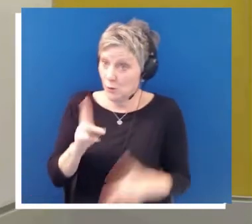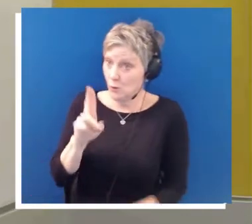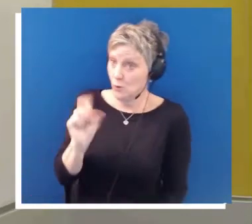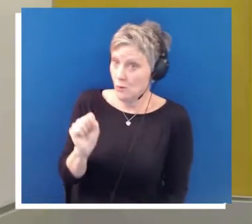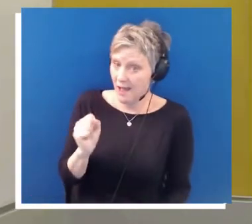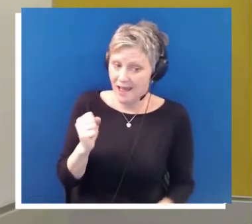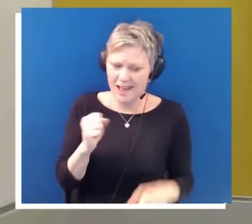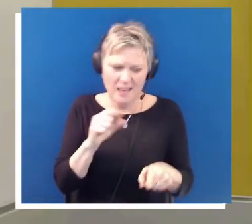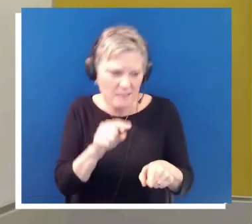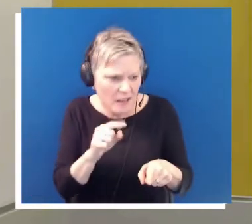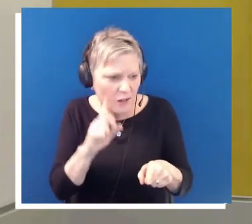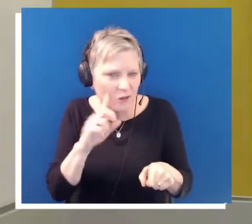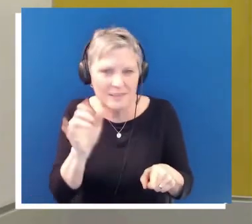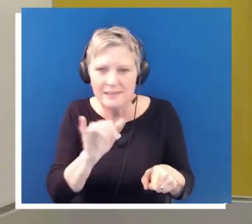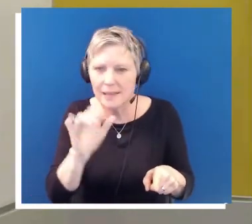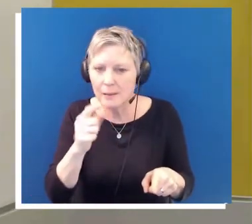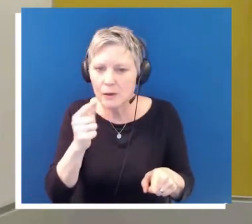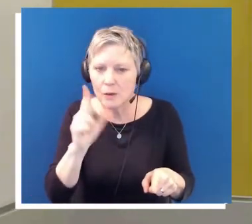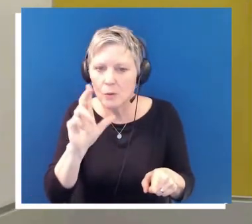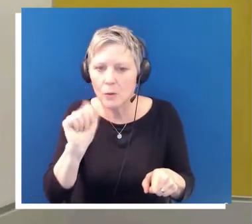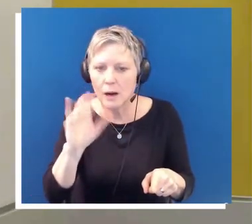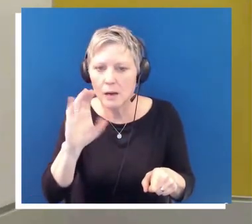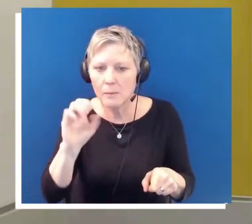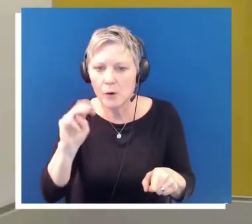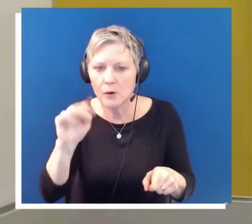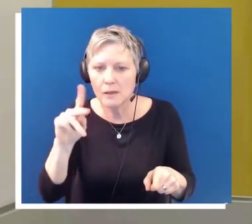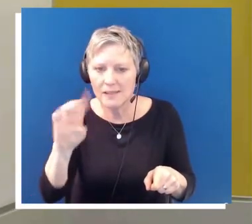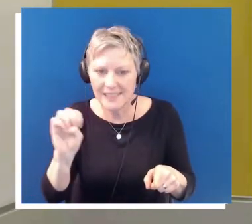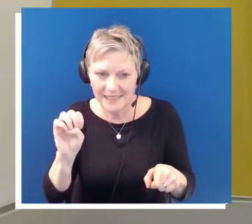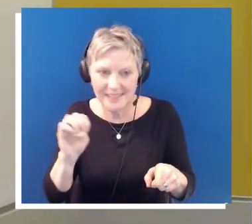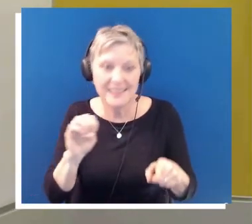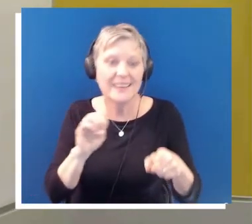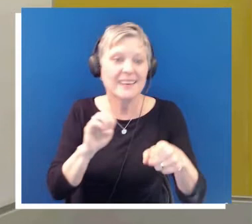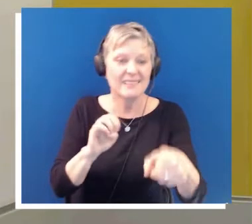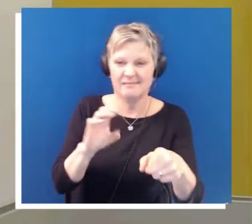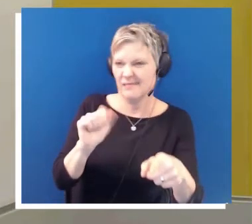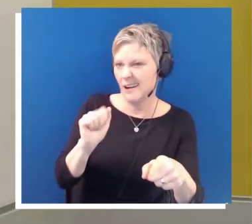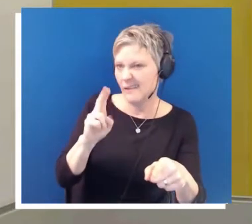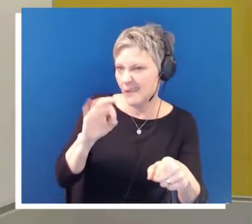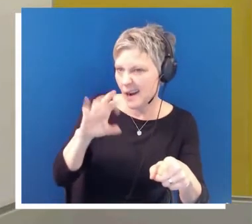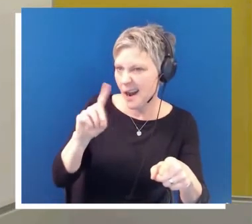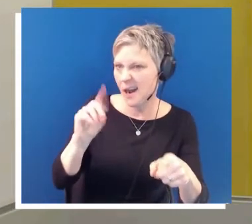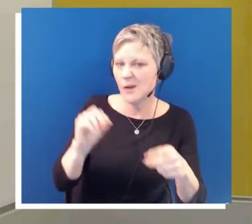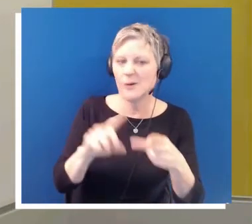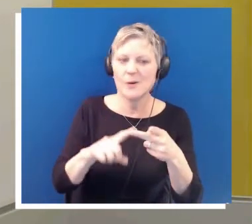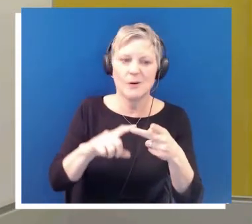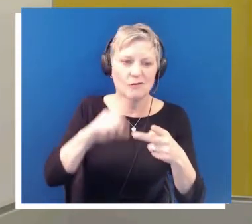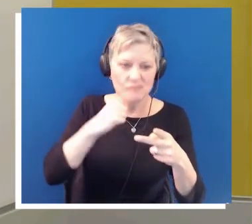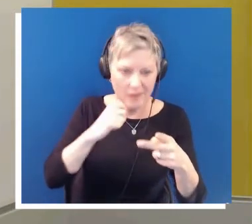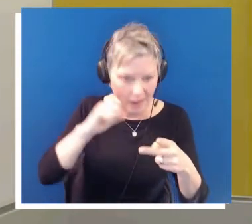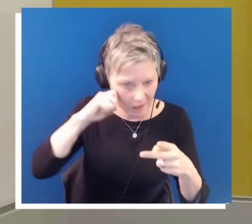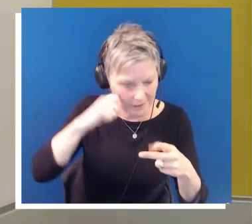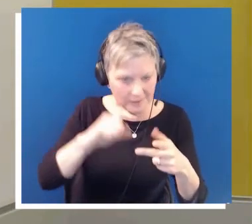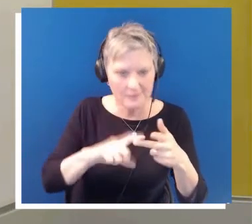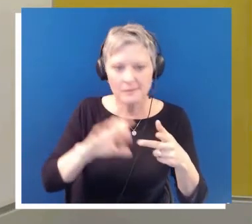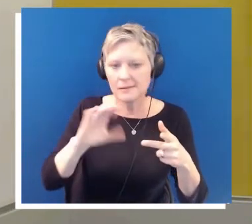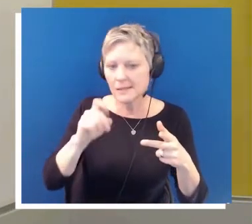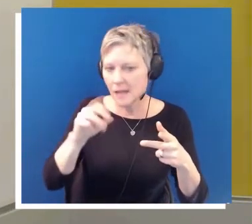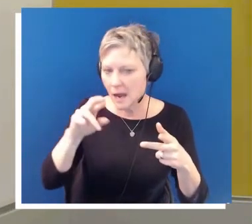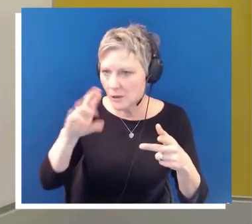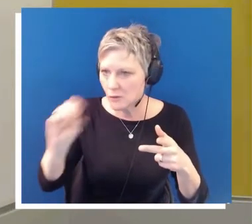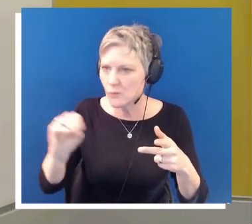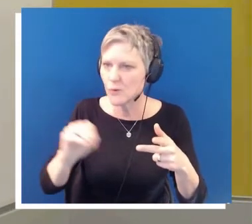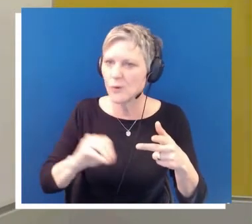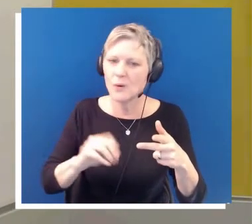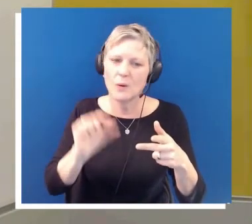basically guacamole. Okay, if I mashed up these avocados, it would be guacamole. I have avocados, red onion, cilantro, a little bit